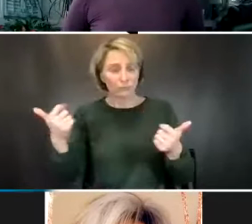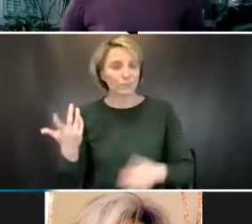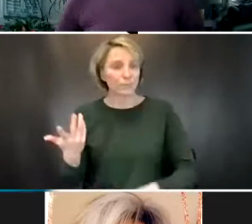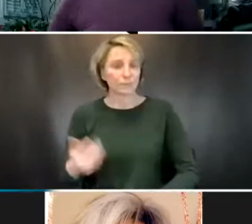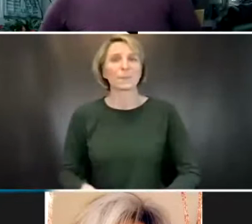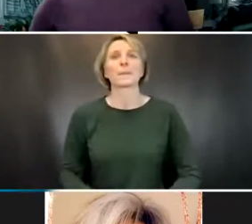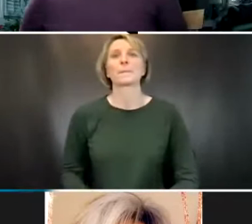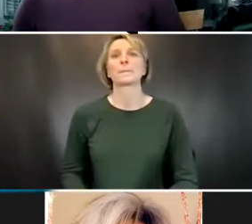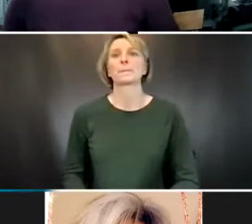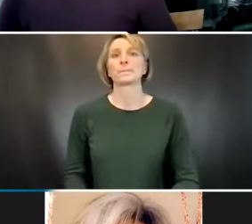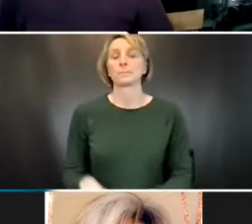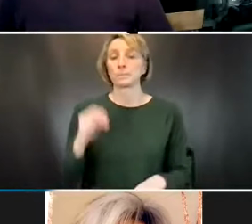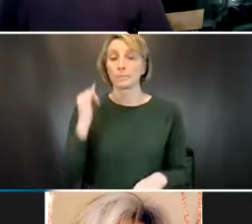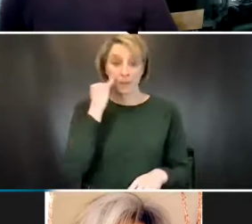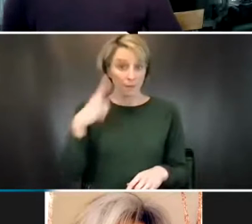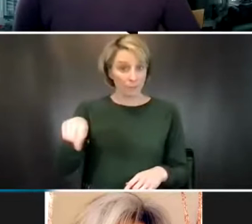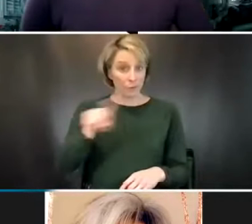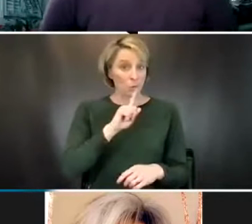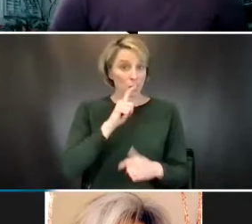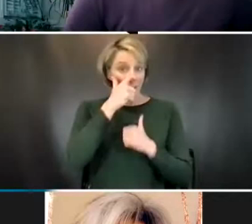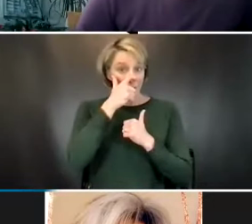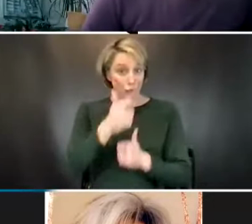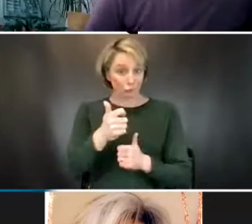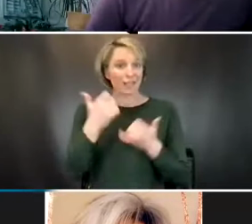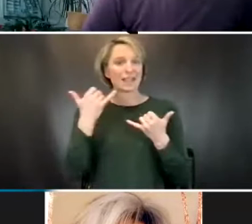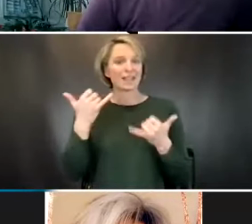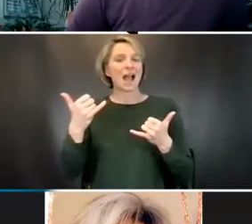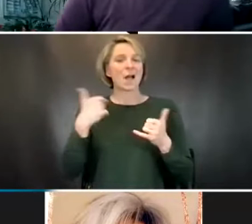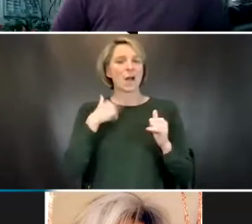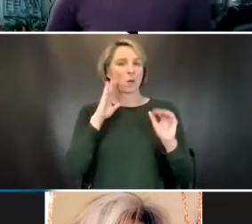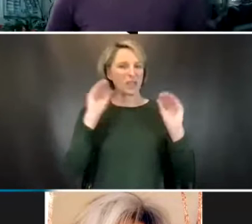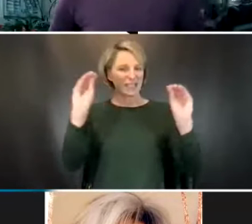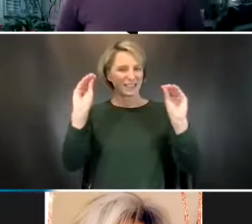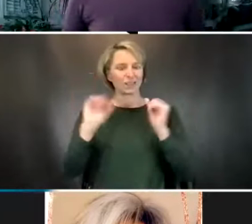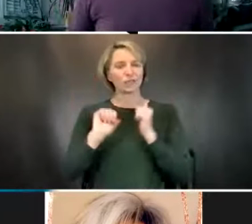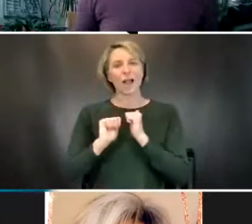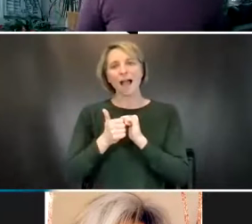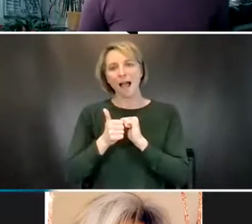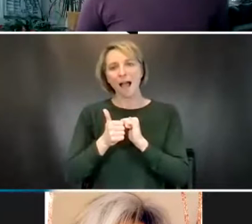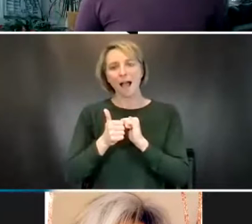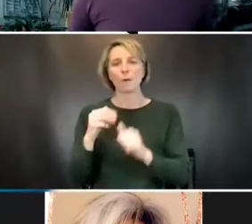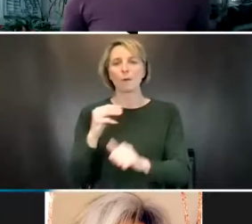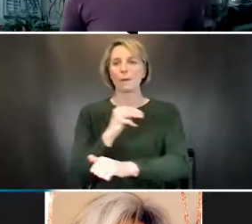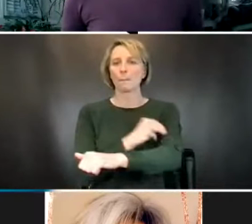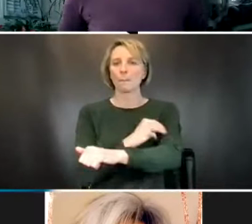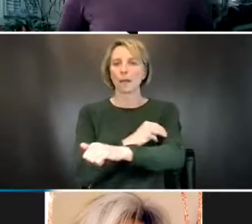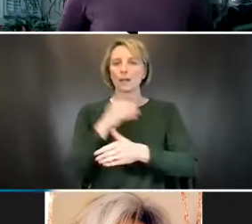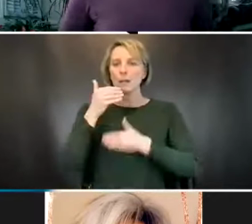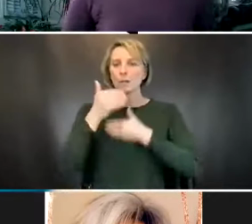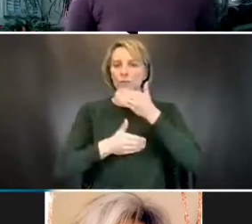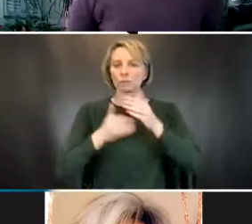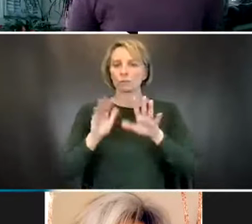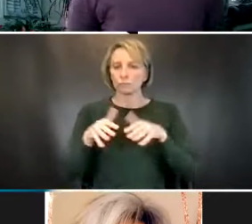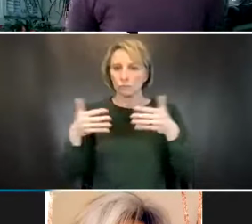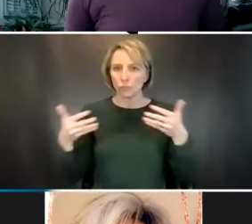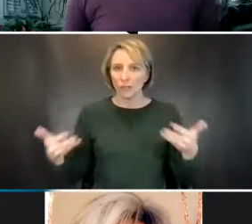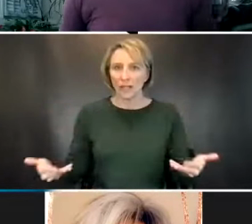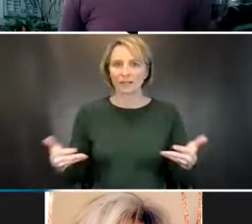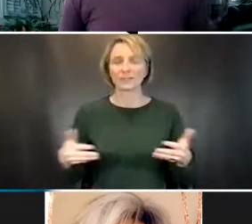So if everyone's interested, we'll give this progressive muscle relaxation breathing technique a try. All righty.